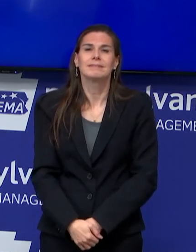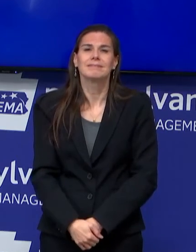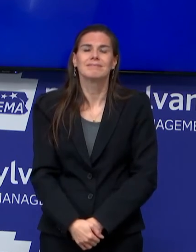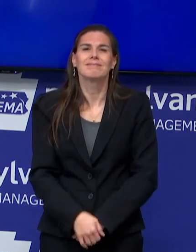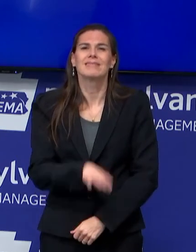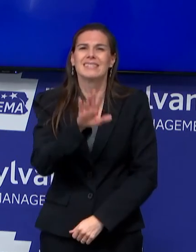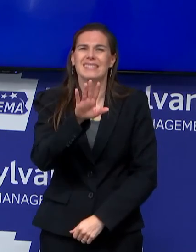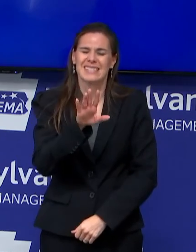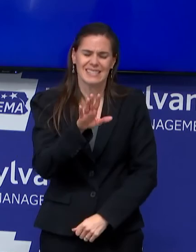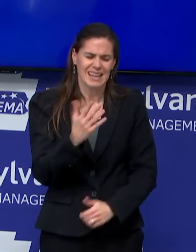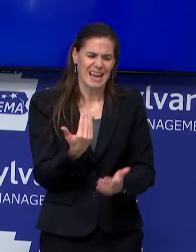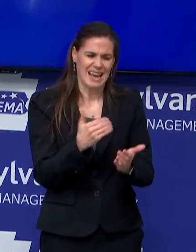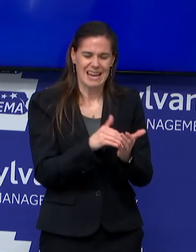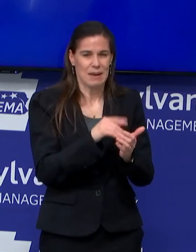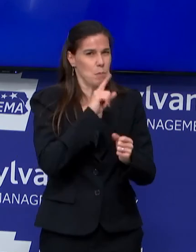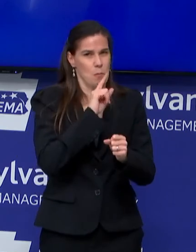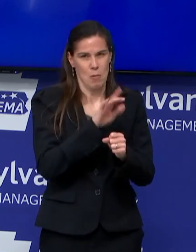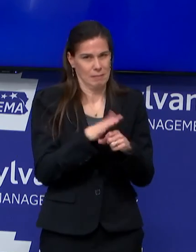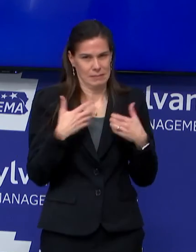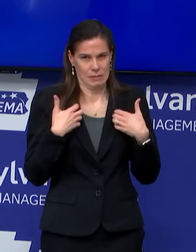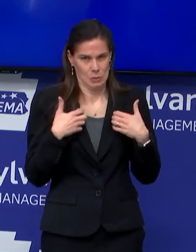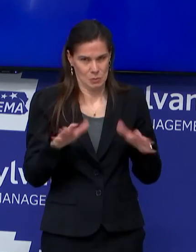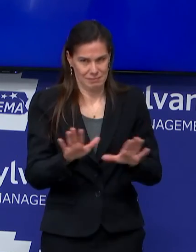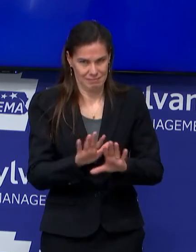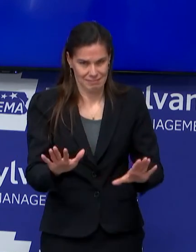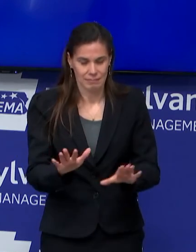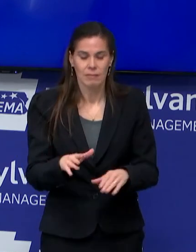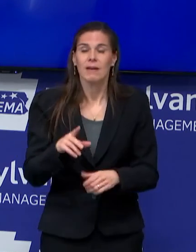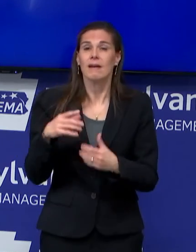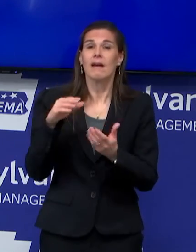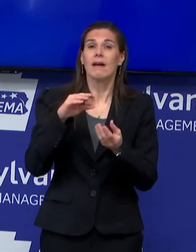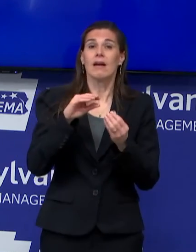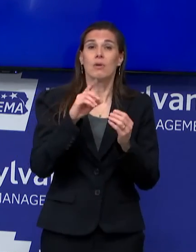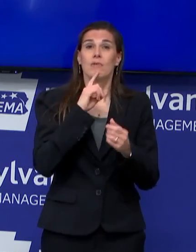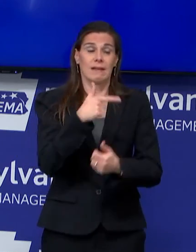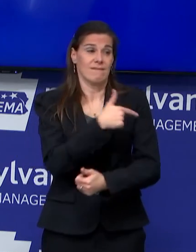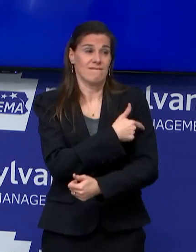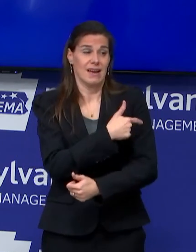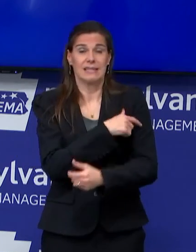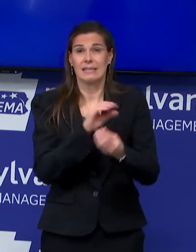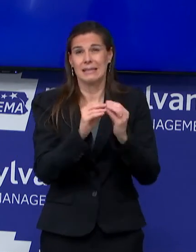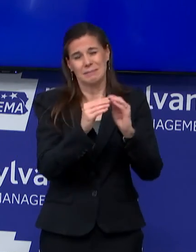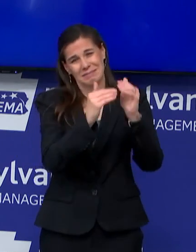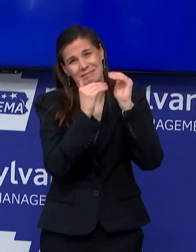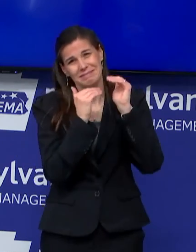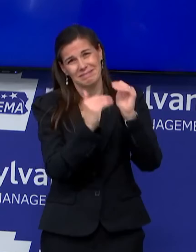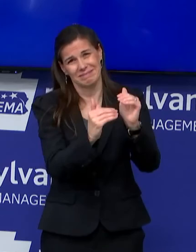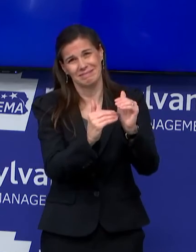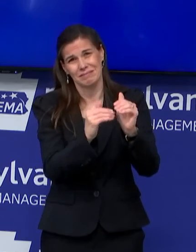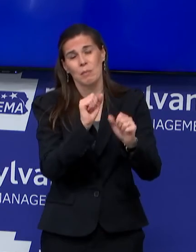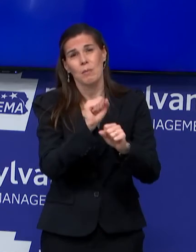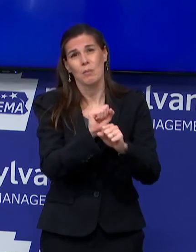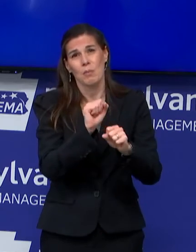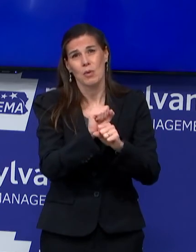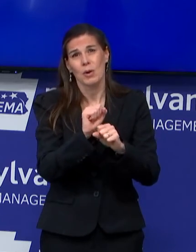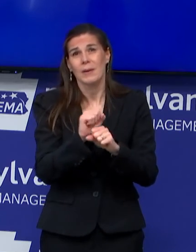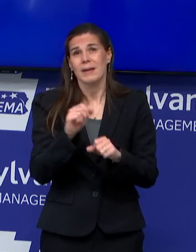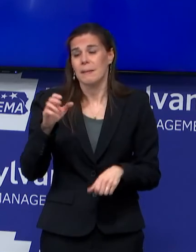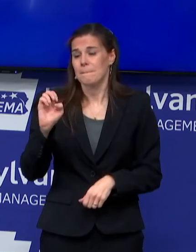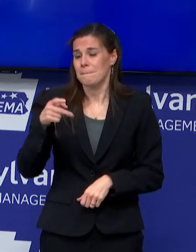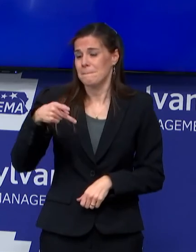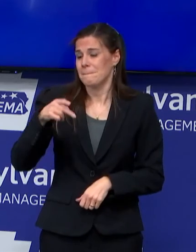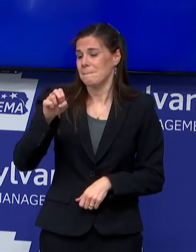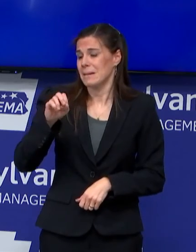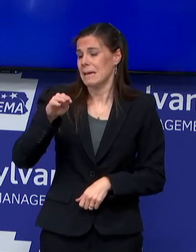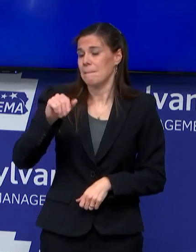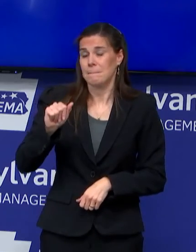again, I want to be careful to overpromise. As I've said, the vaccine supply has been extremely limited. We work with our partners at the Pennsylvania Emergency Management